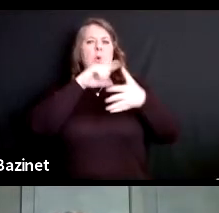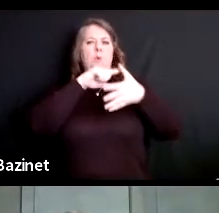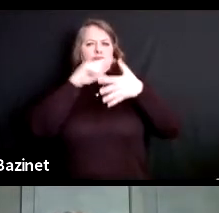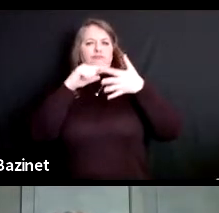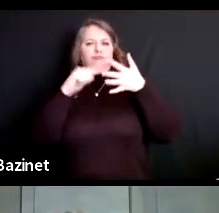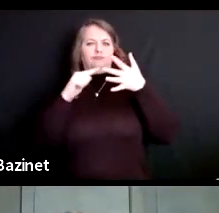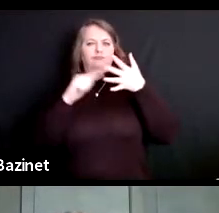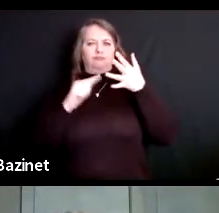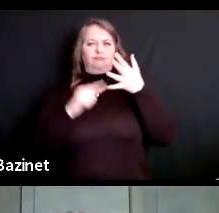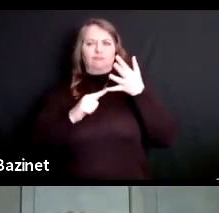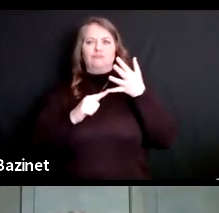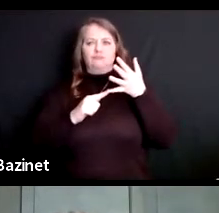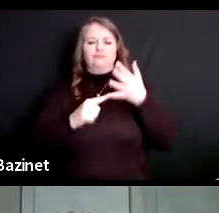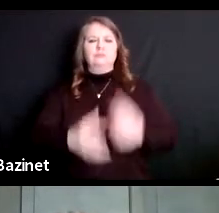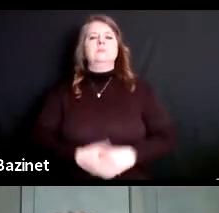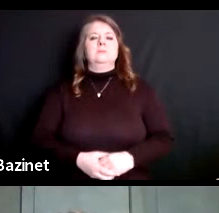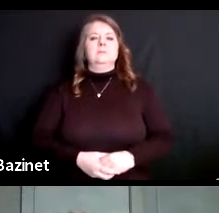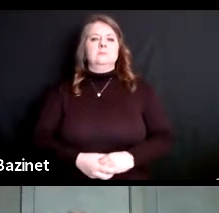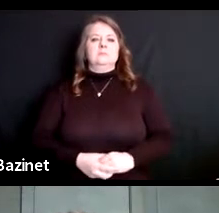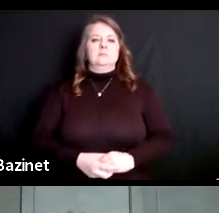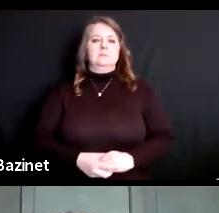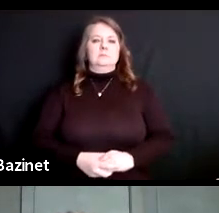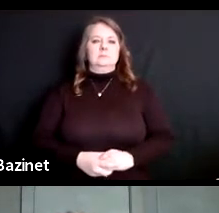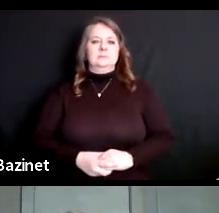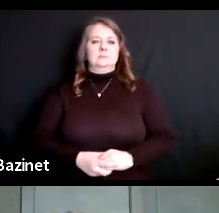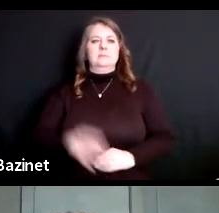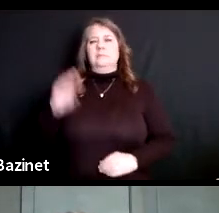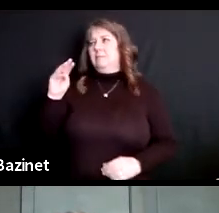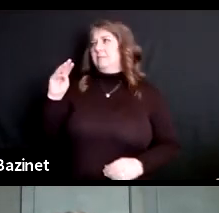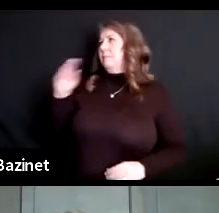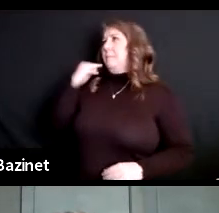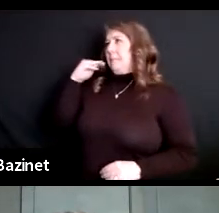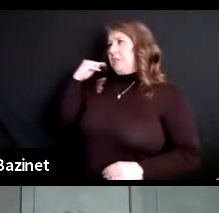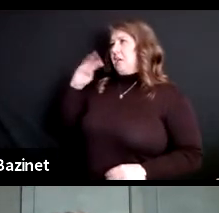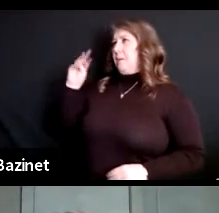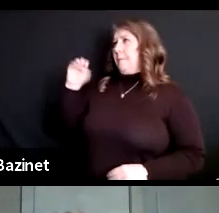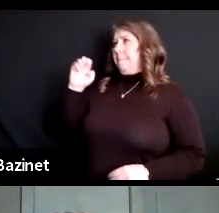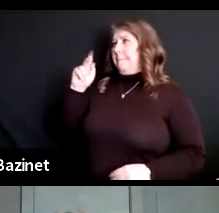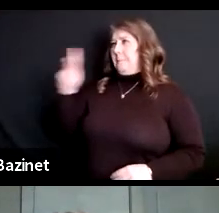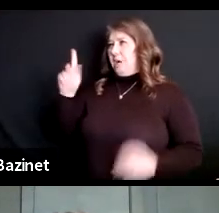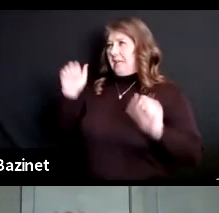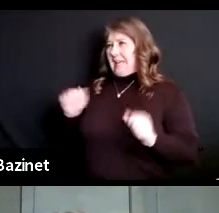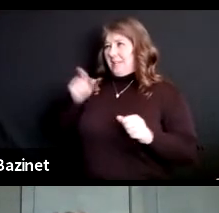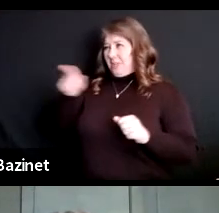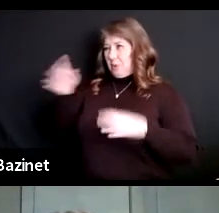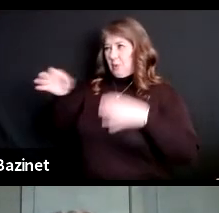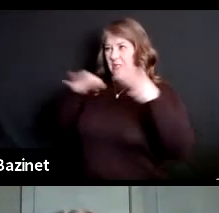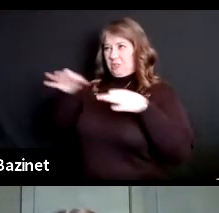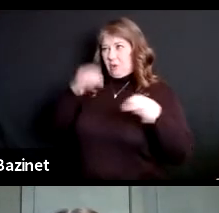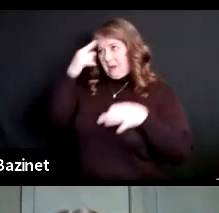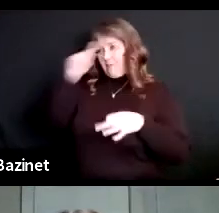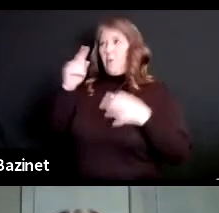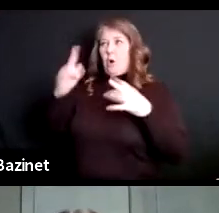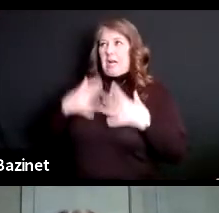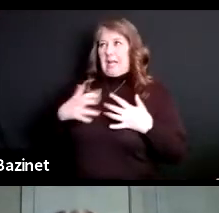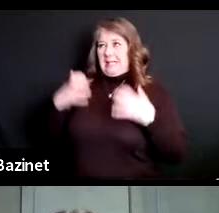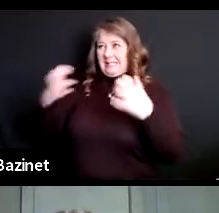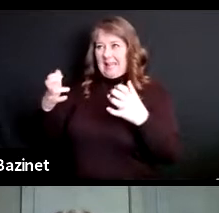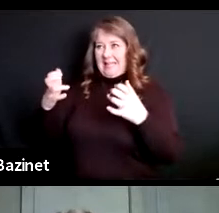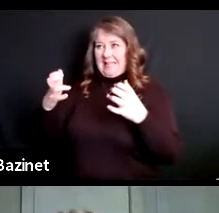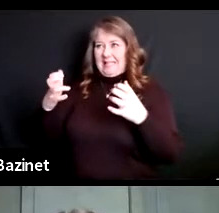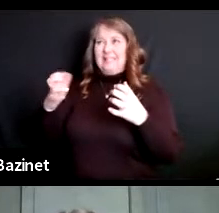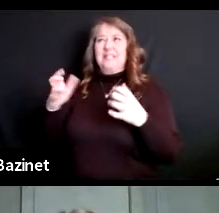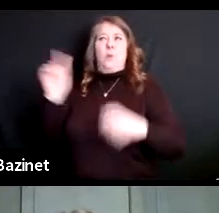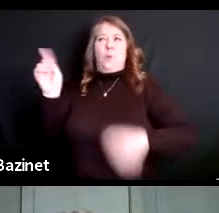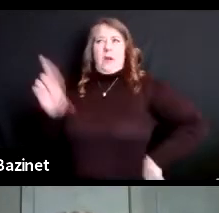that still needs to make a comment. Mark, before you get started, could you just describe for our attendees where they might find the